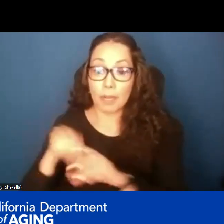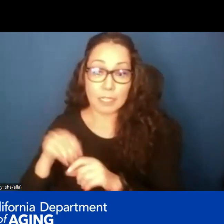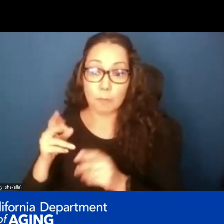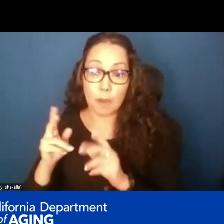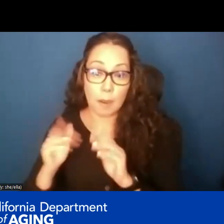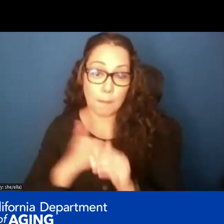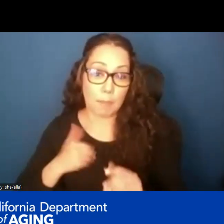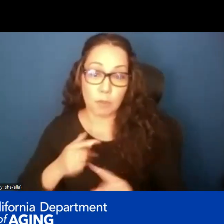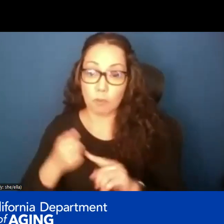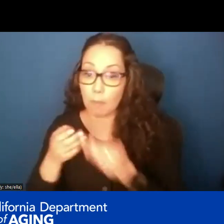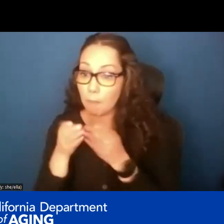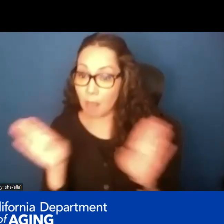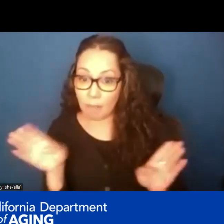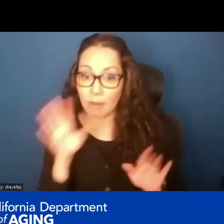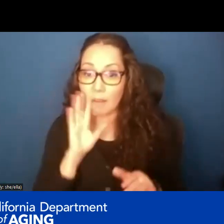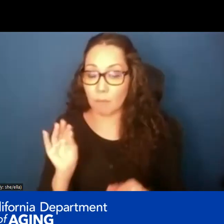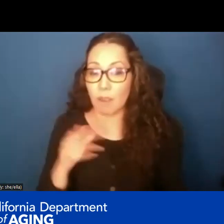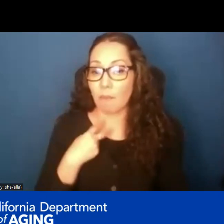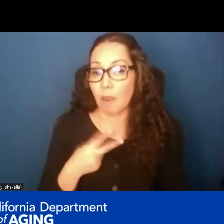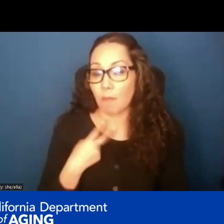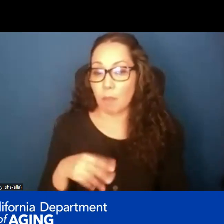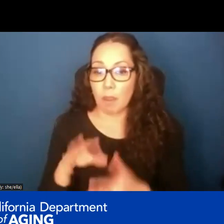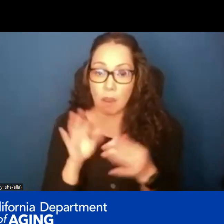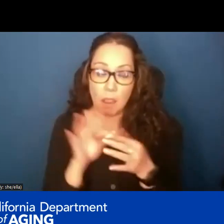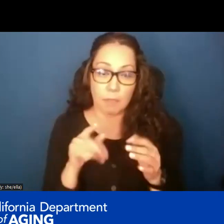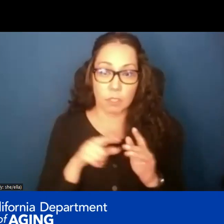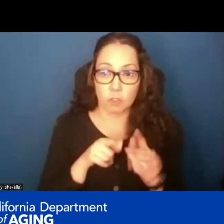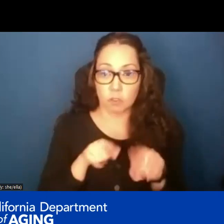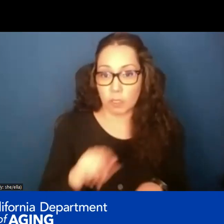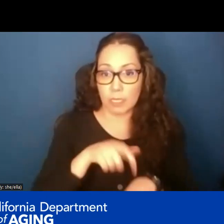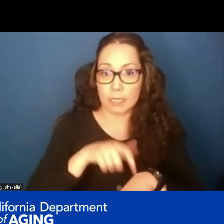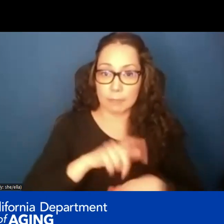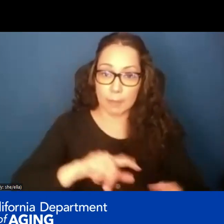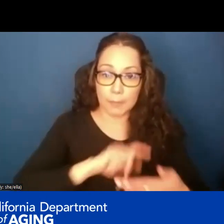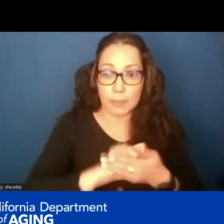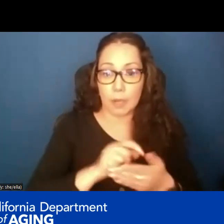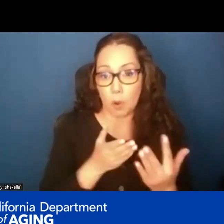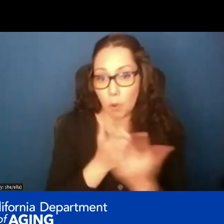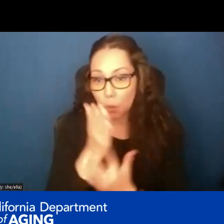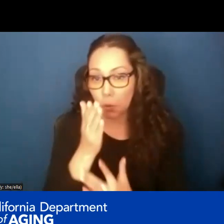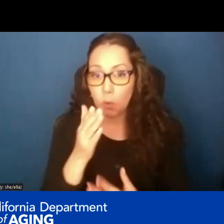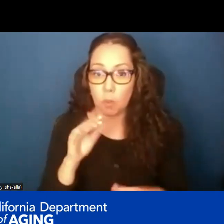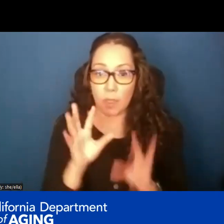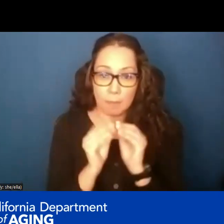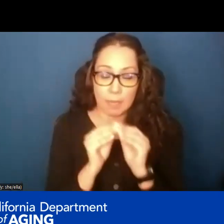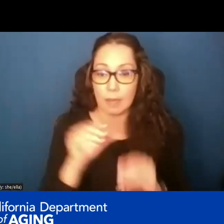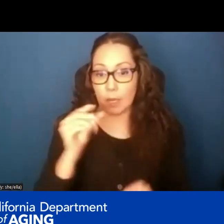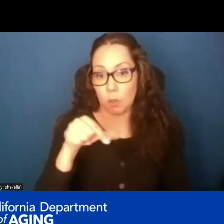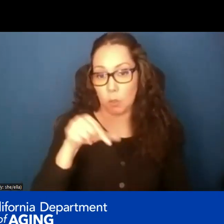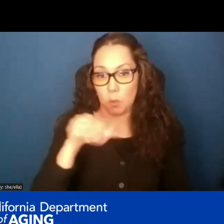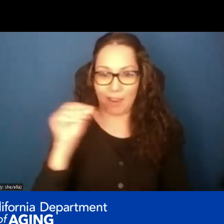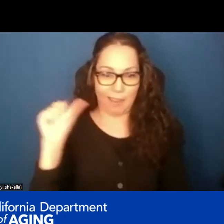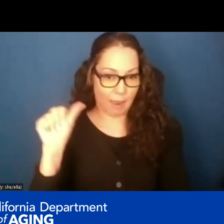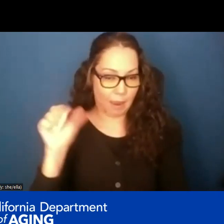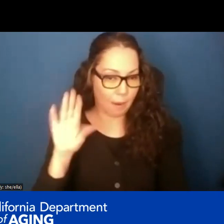participate by making verbal comments during the public comment period or throughout the meeting in the Q&A box. To